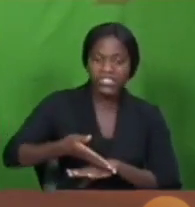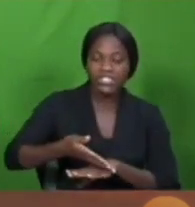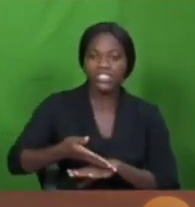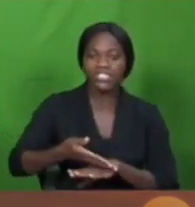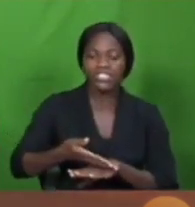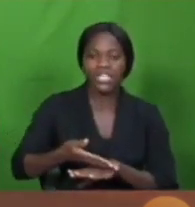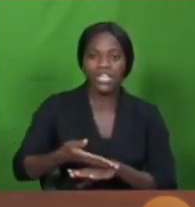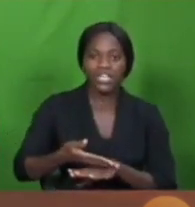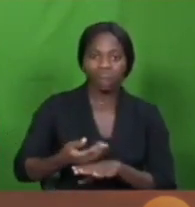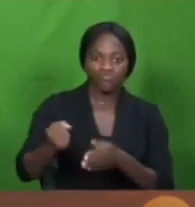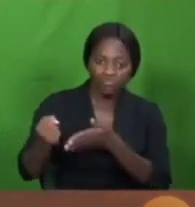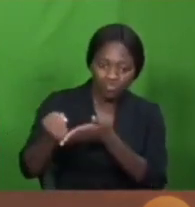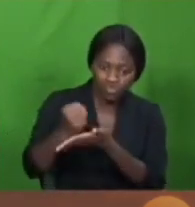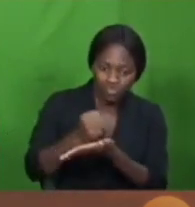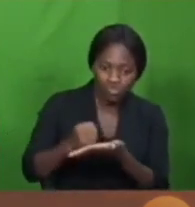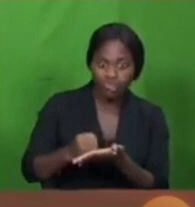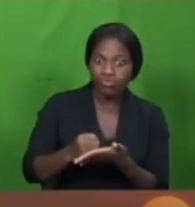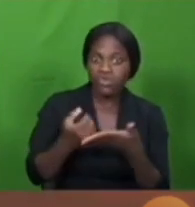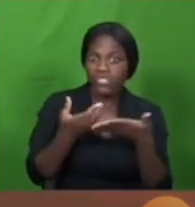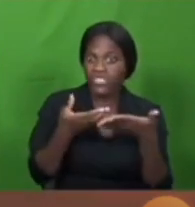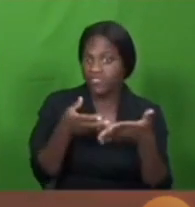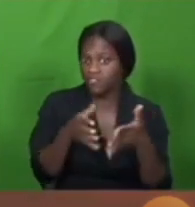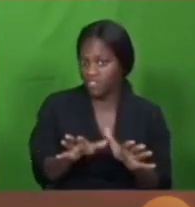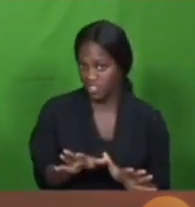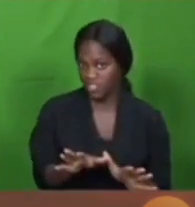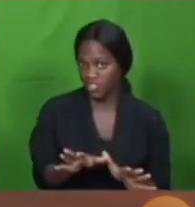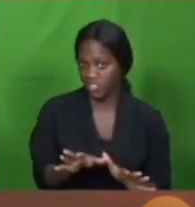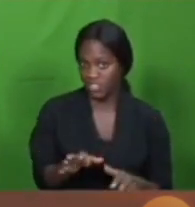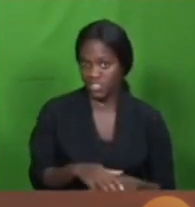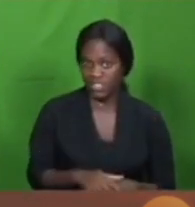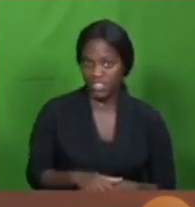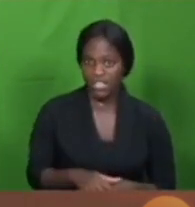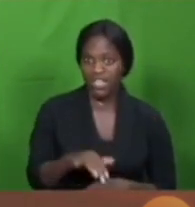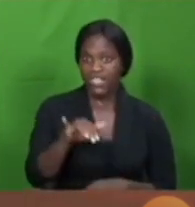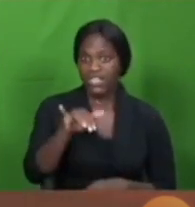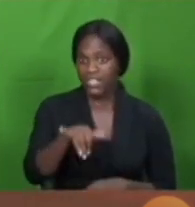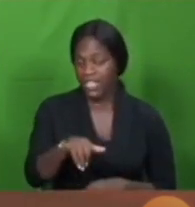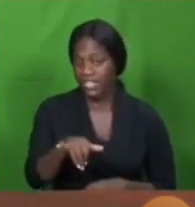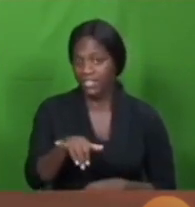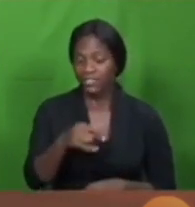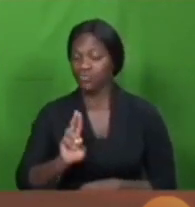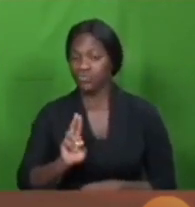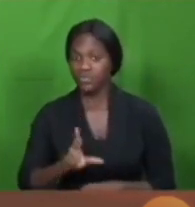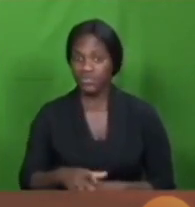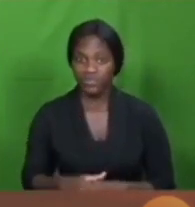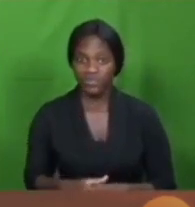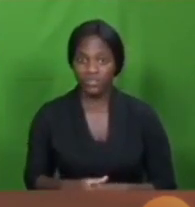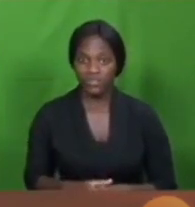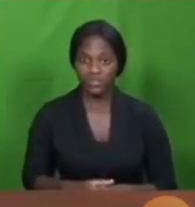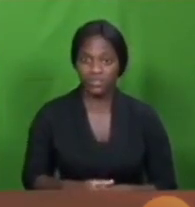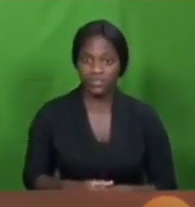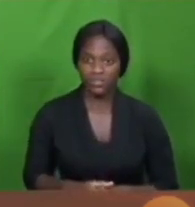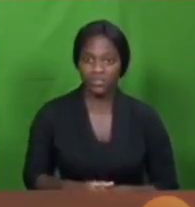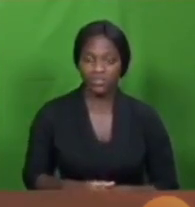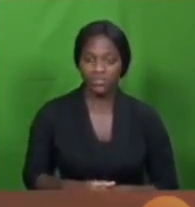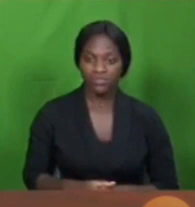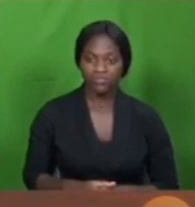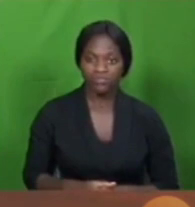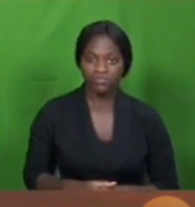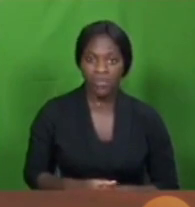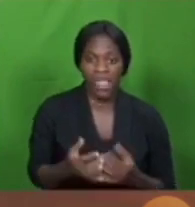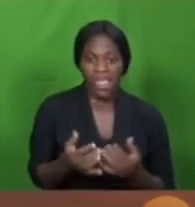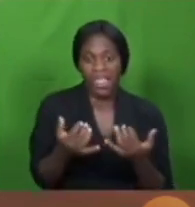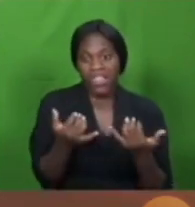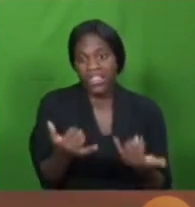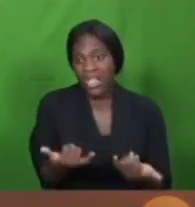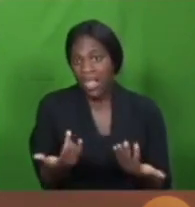And the date of Gazette is what then will carry. ultimately. So that is what it is. So for now, the